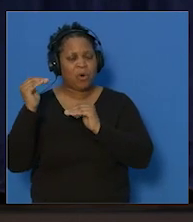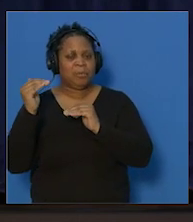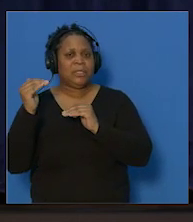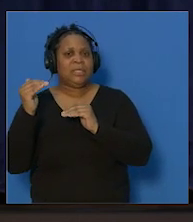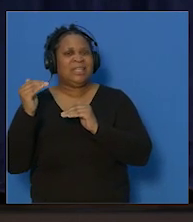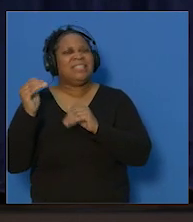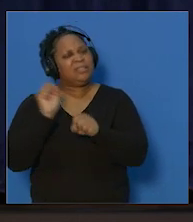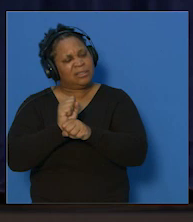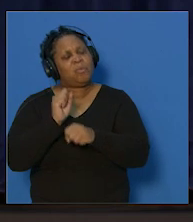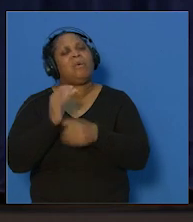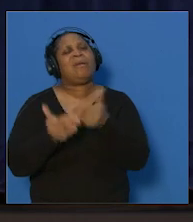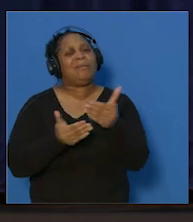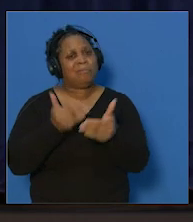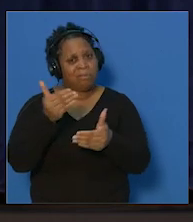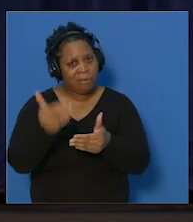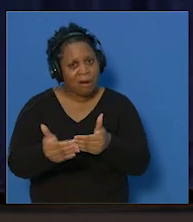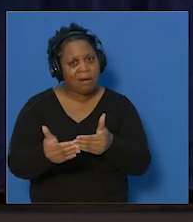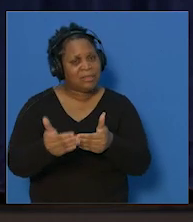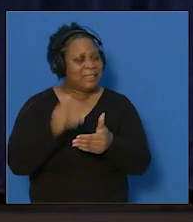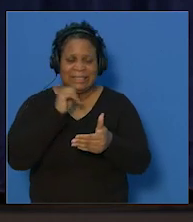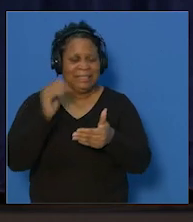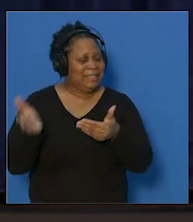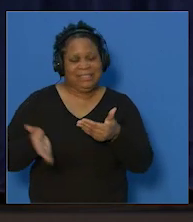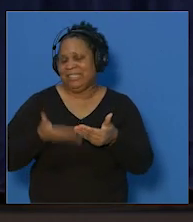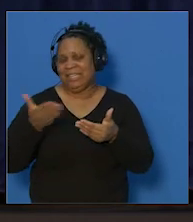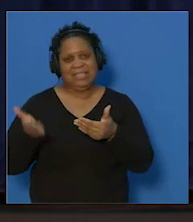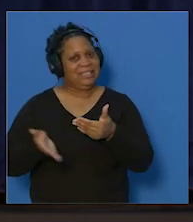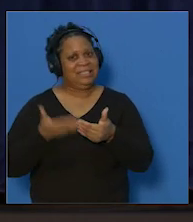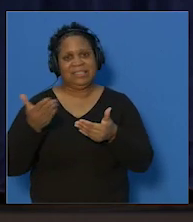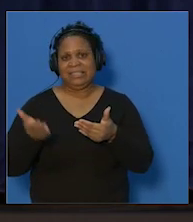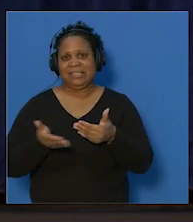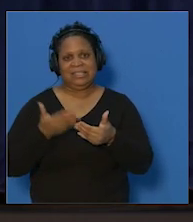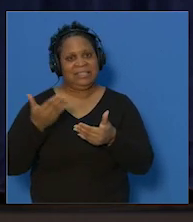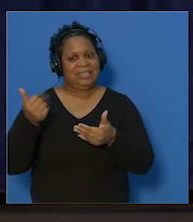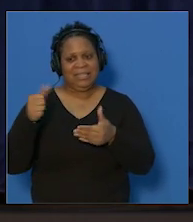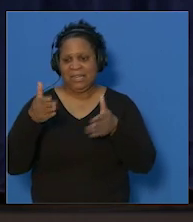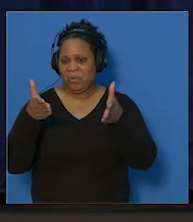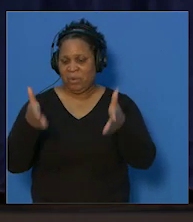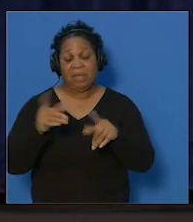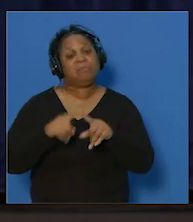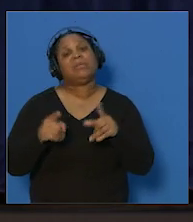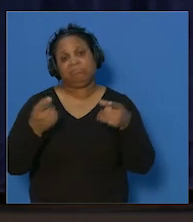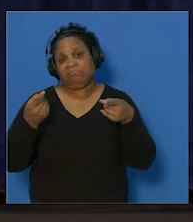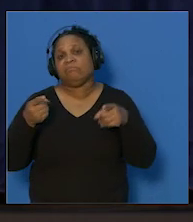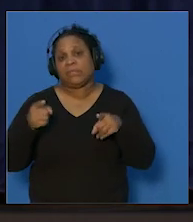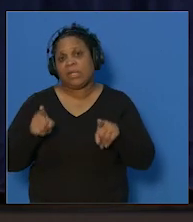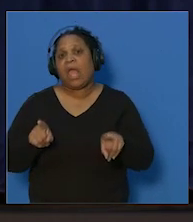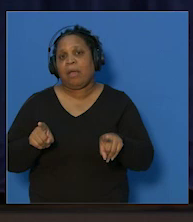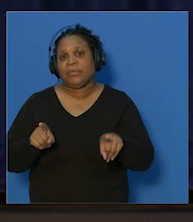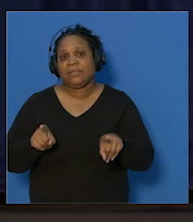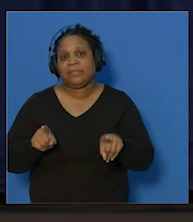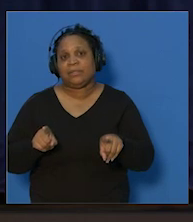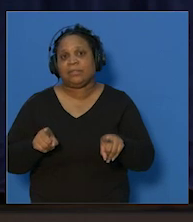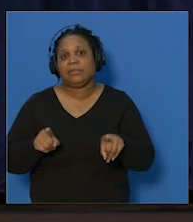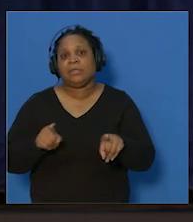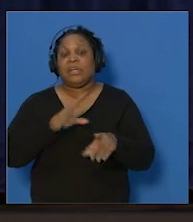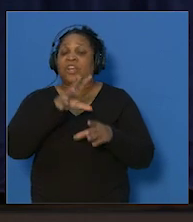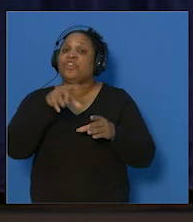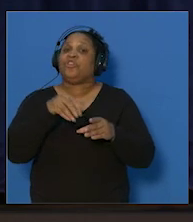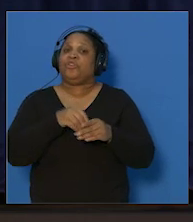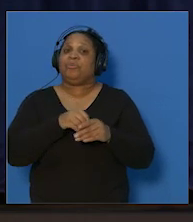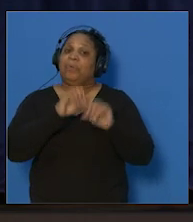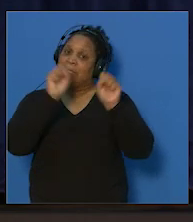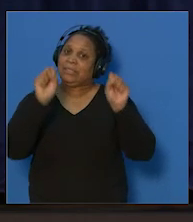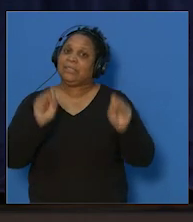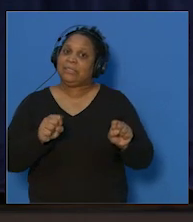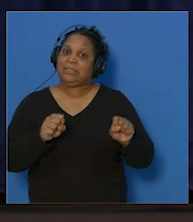a work in progress. It's certainly not easy in any way, shape, or form, but that's what happens when you are part of a system